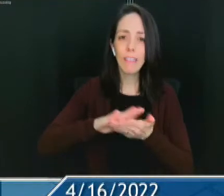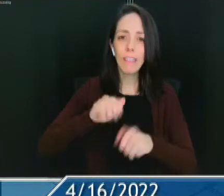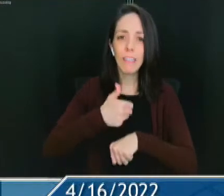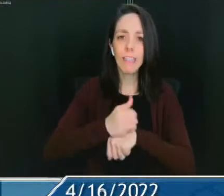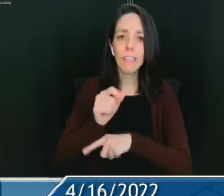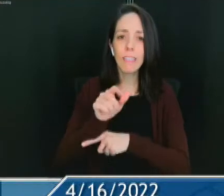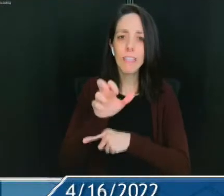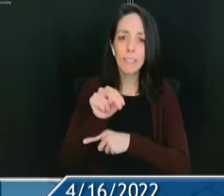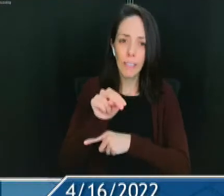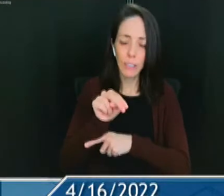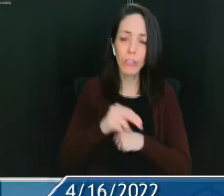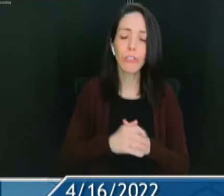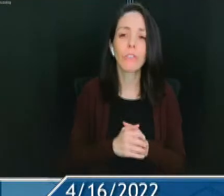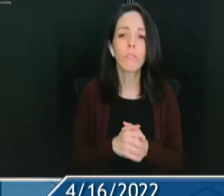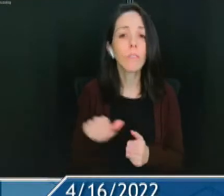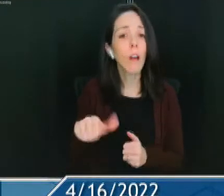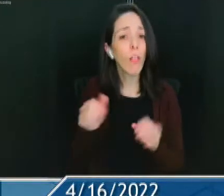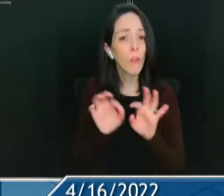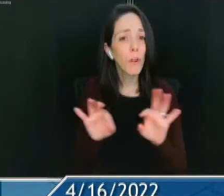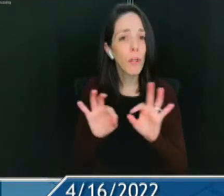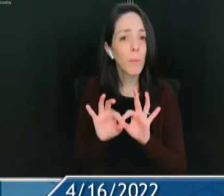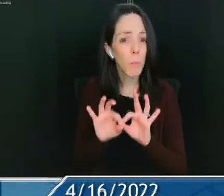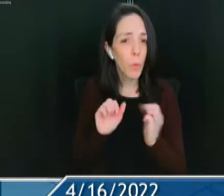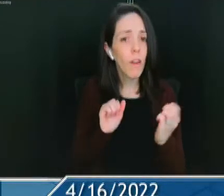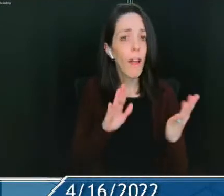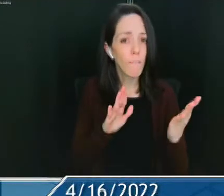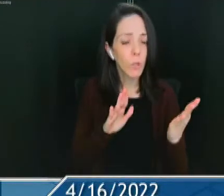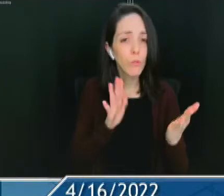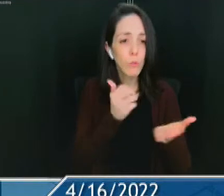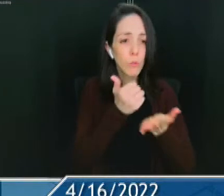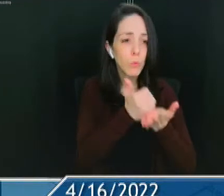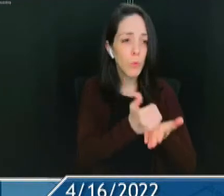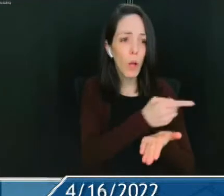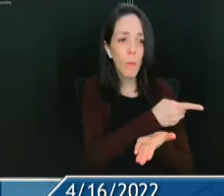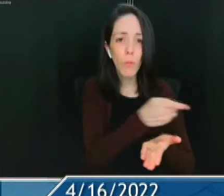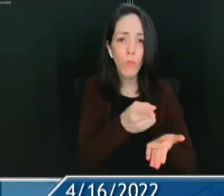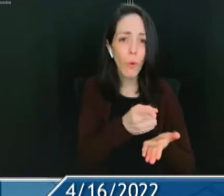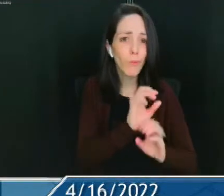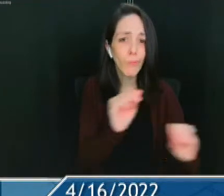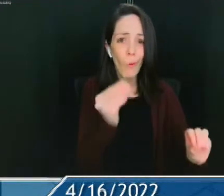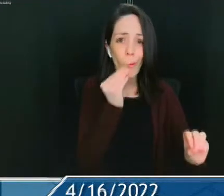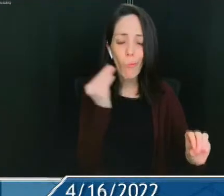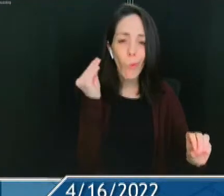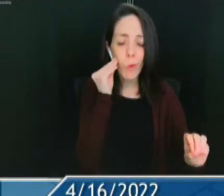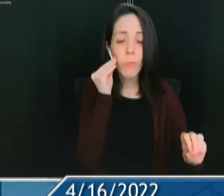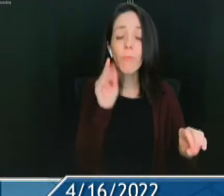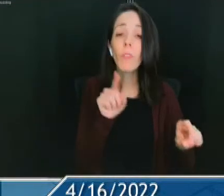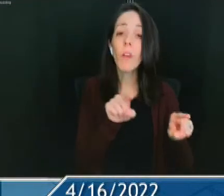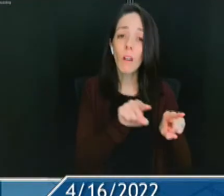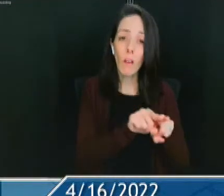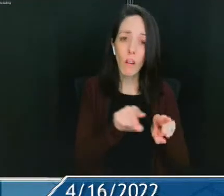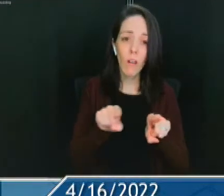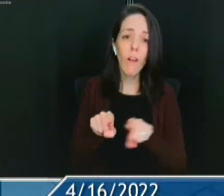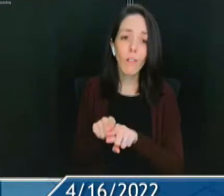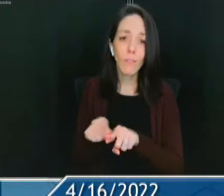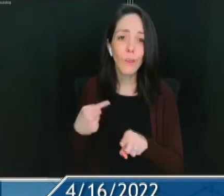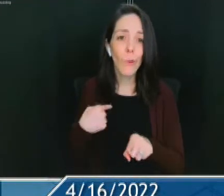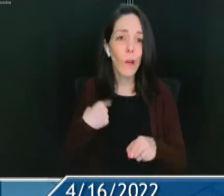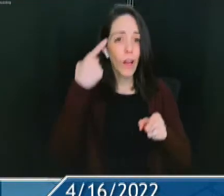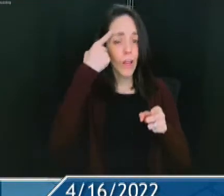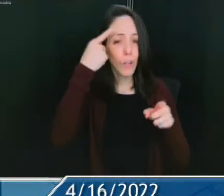other important efforts to help those who are on our streets. And of course, like my colleagues, there was a great